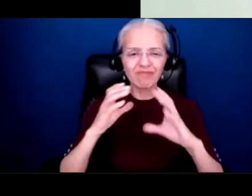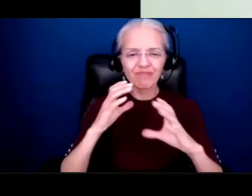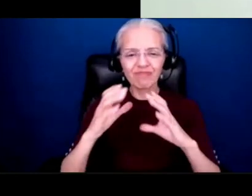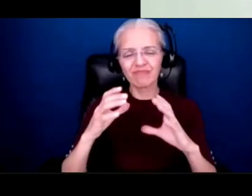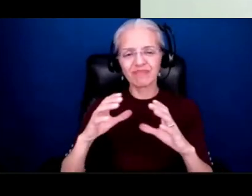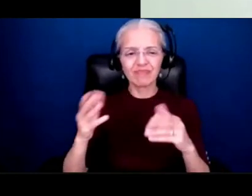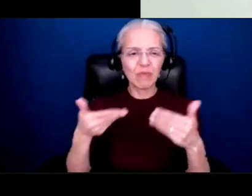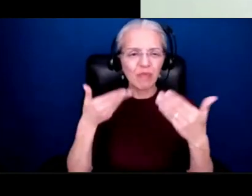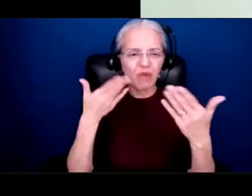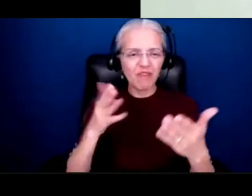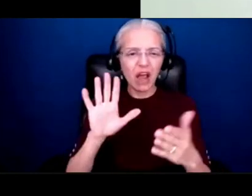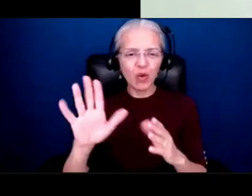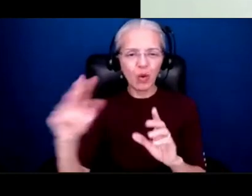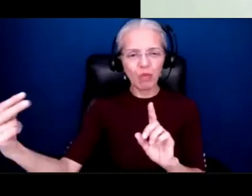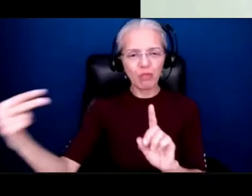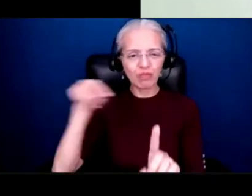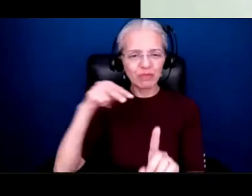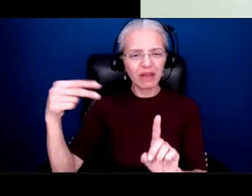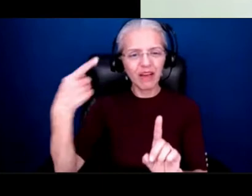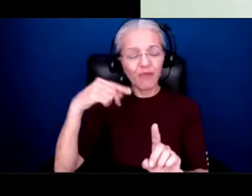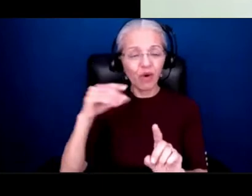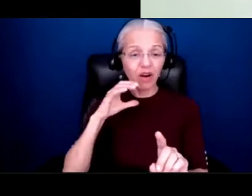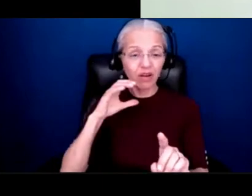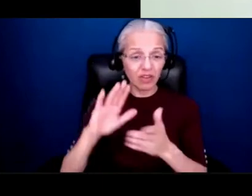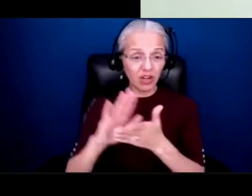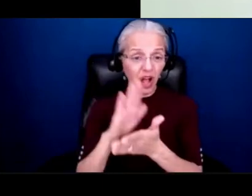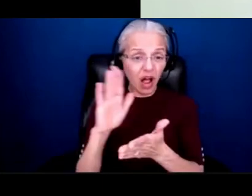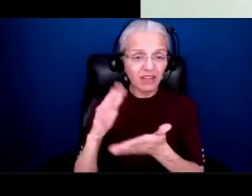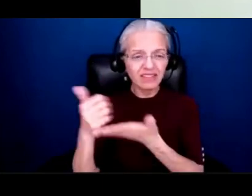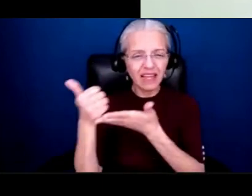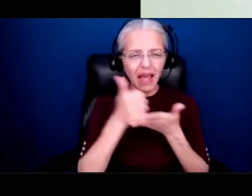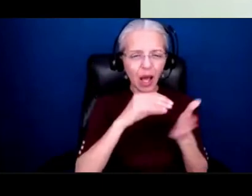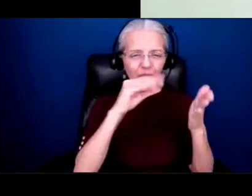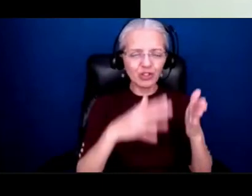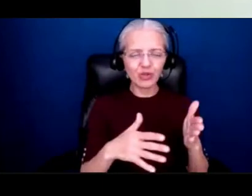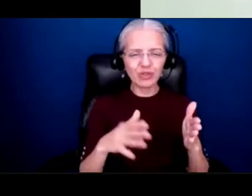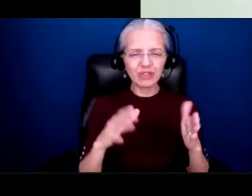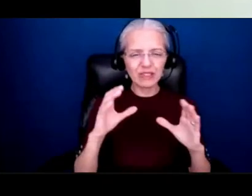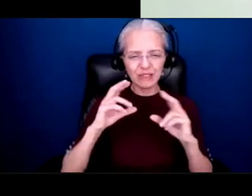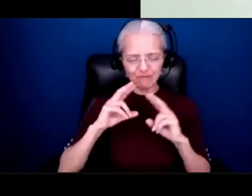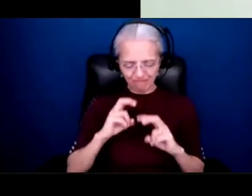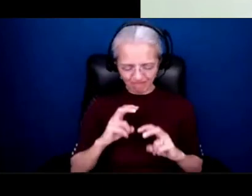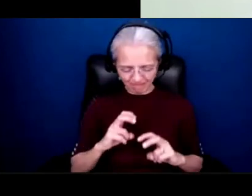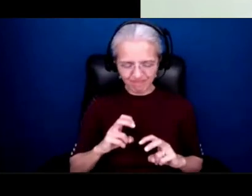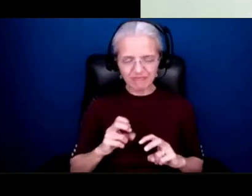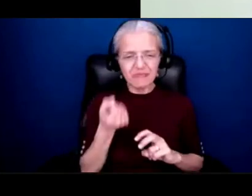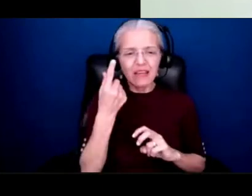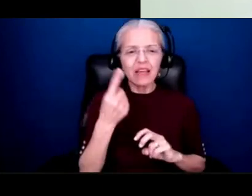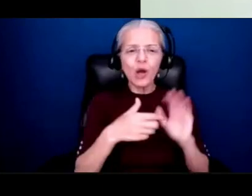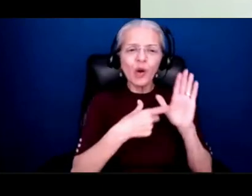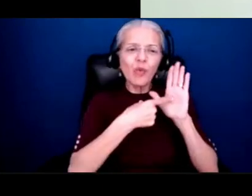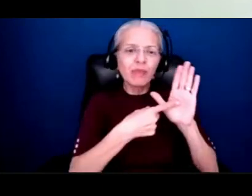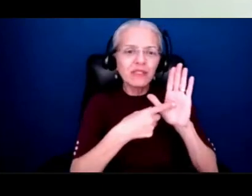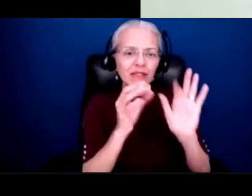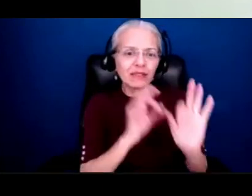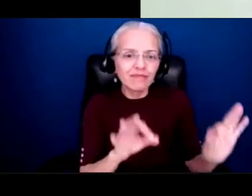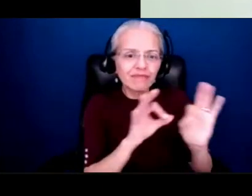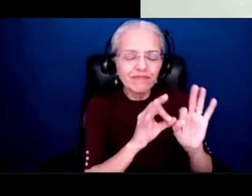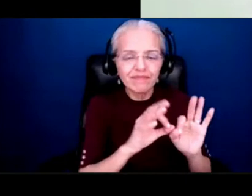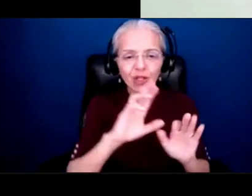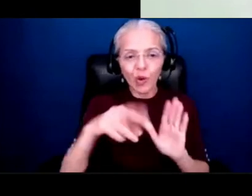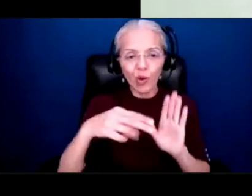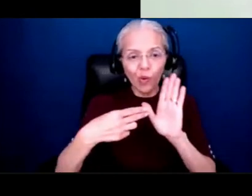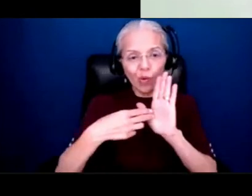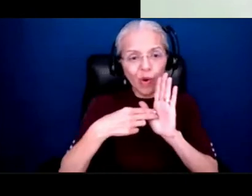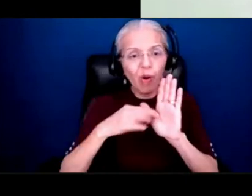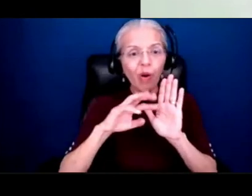and bring your perspective and help students find that representation matters. They're role models through your anthologies